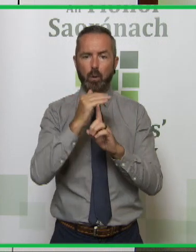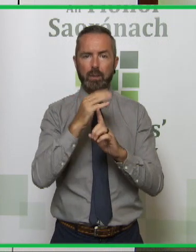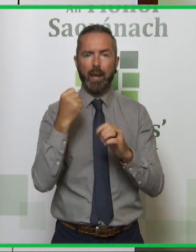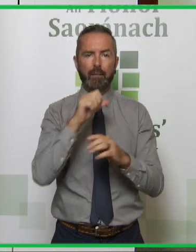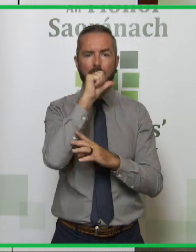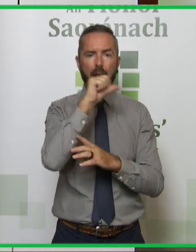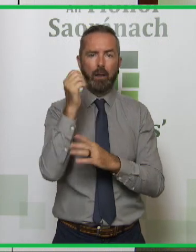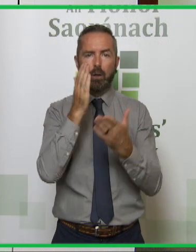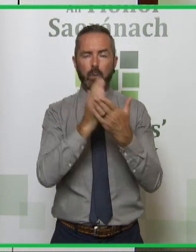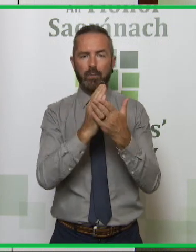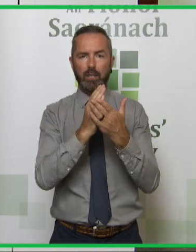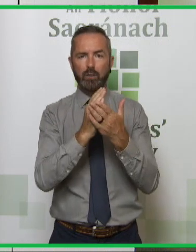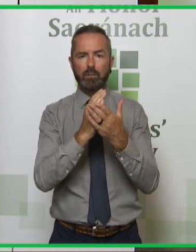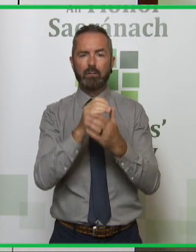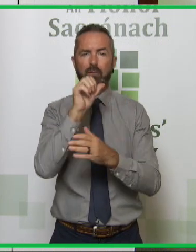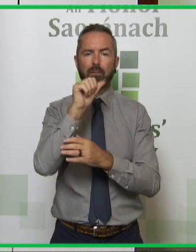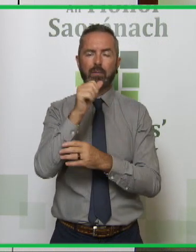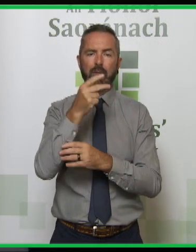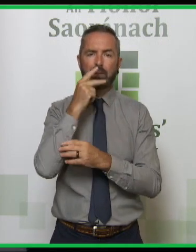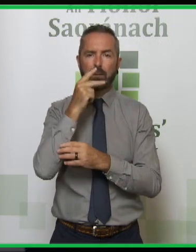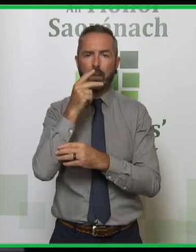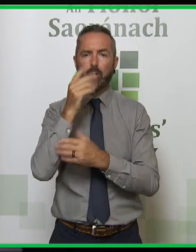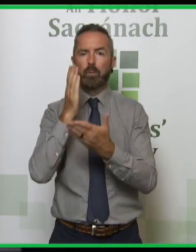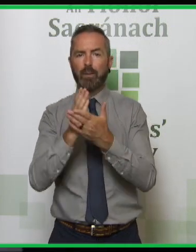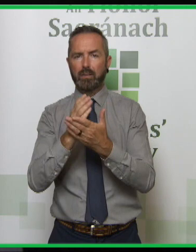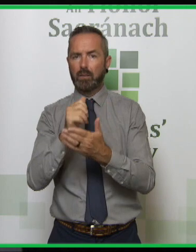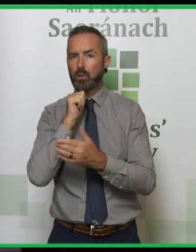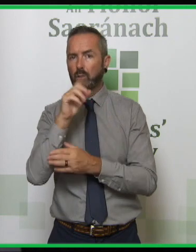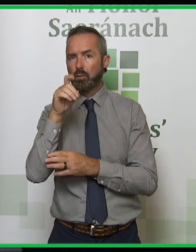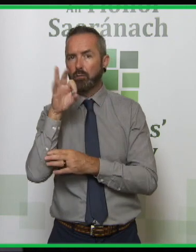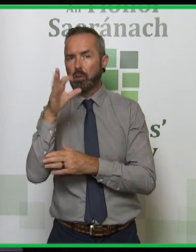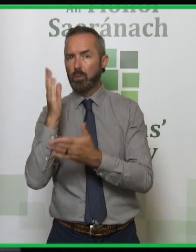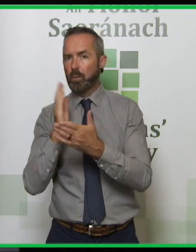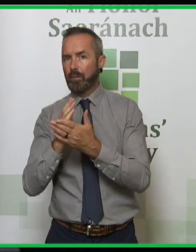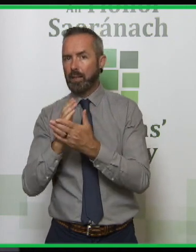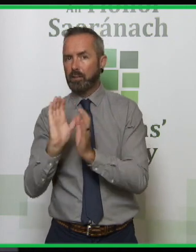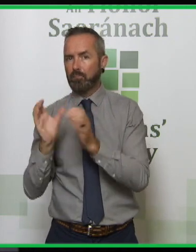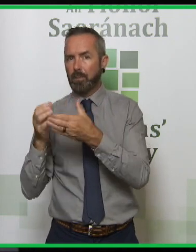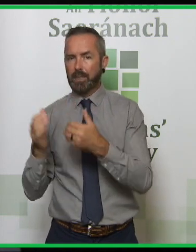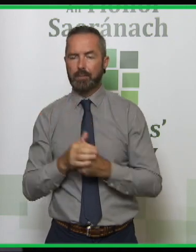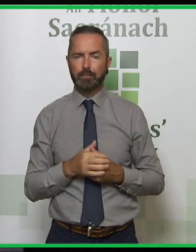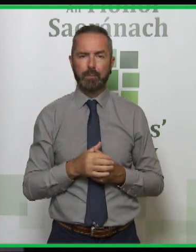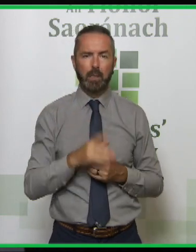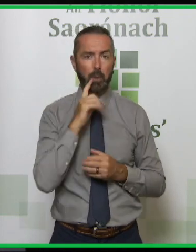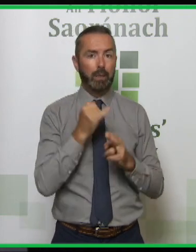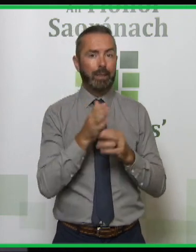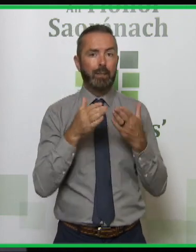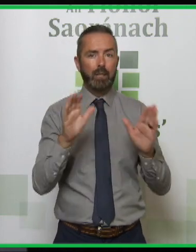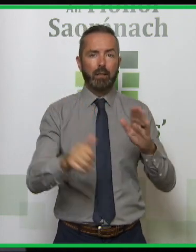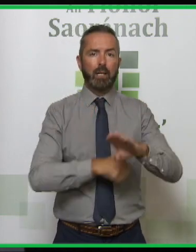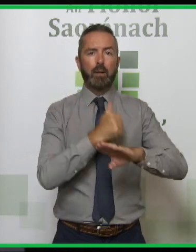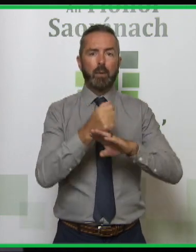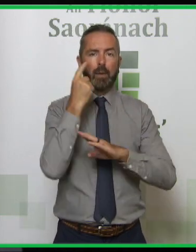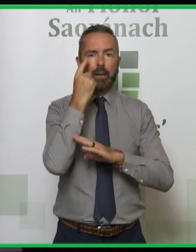remit, tobacco prevention remit. They don't have a drug prevention remit. So that could be something useful we could look at. And then in general, just implementing evidence-based